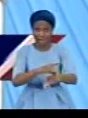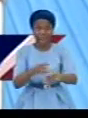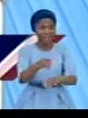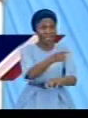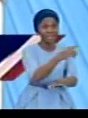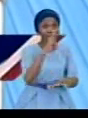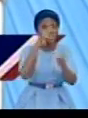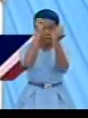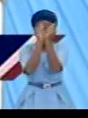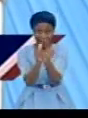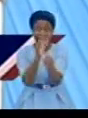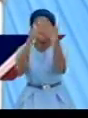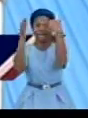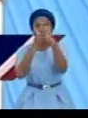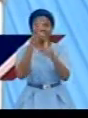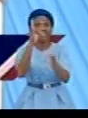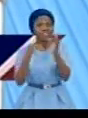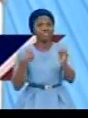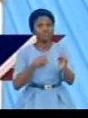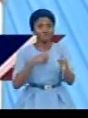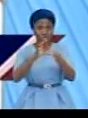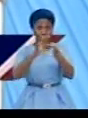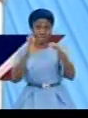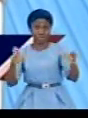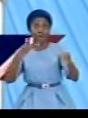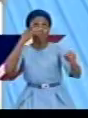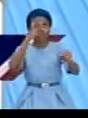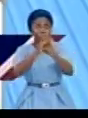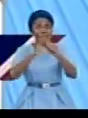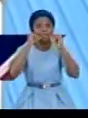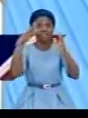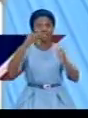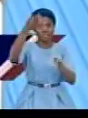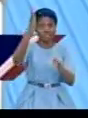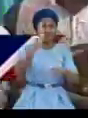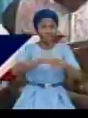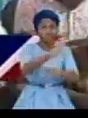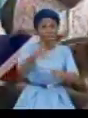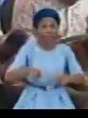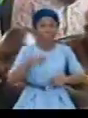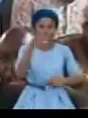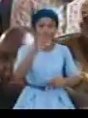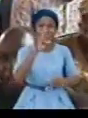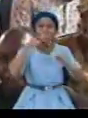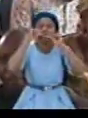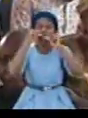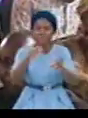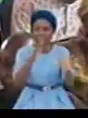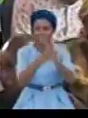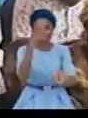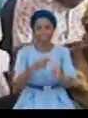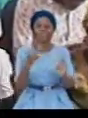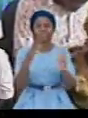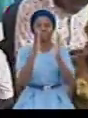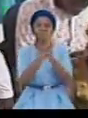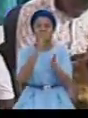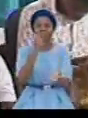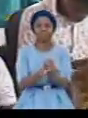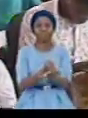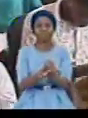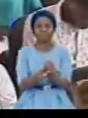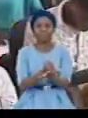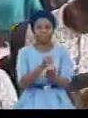of God upon your life, you are blessed in Jesus' name. Look at 1 Corinthians chapter